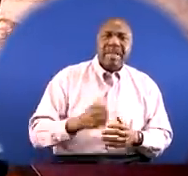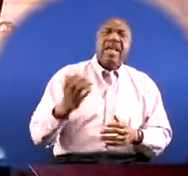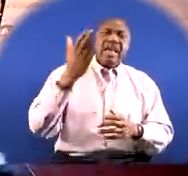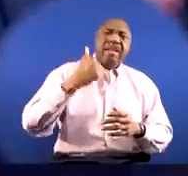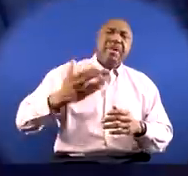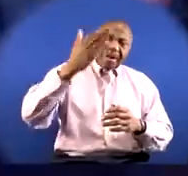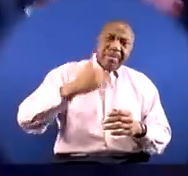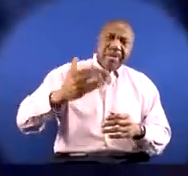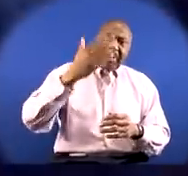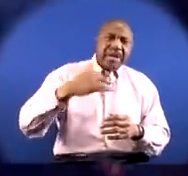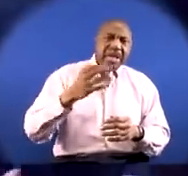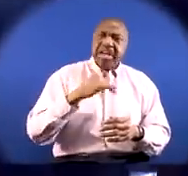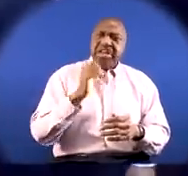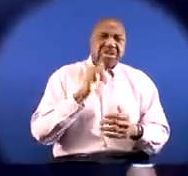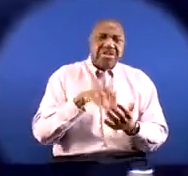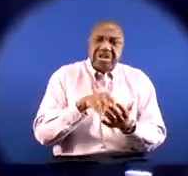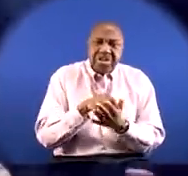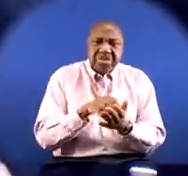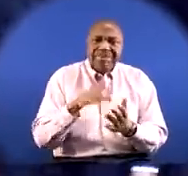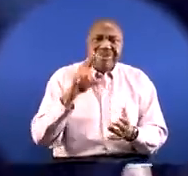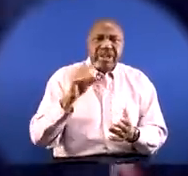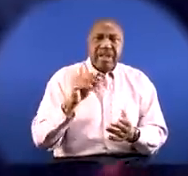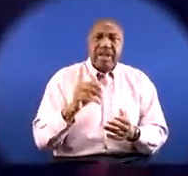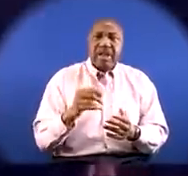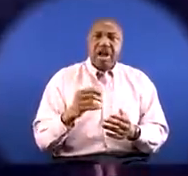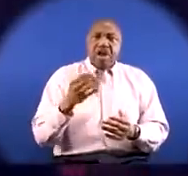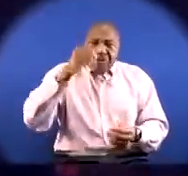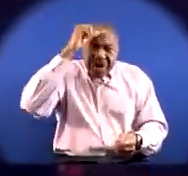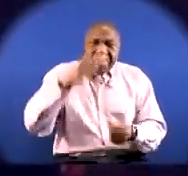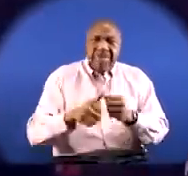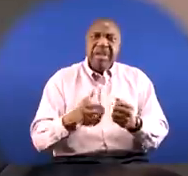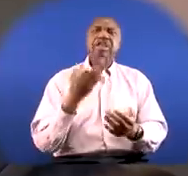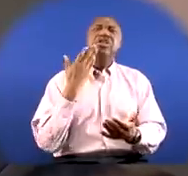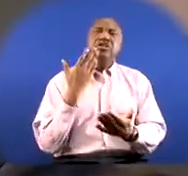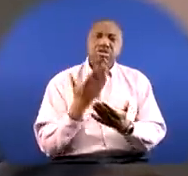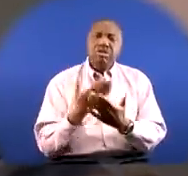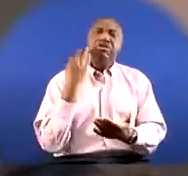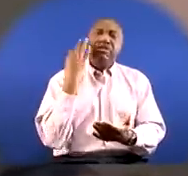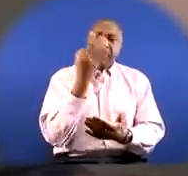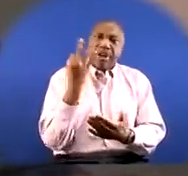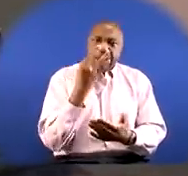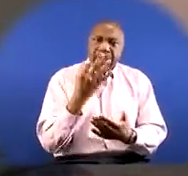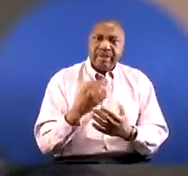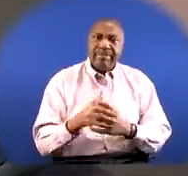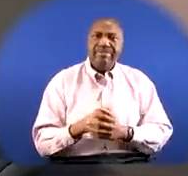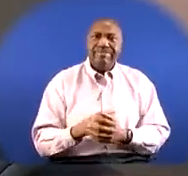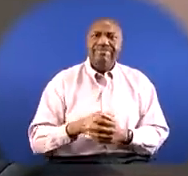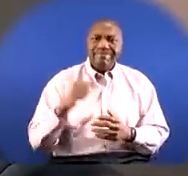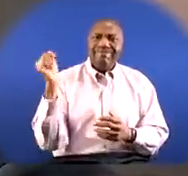come on, don't get tired. It's Good Friday, Good Friday, Good Friday.